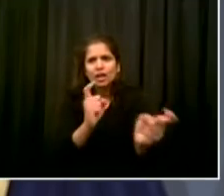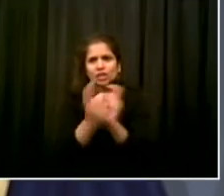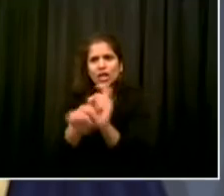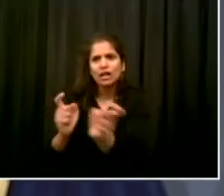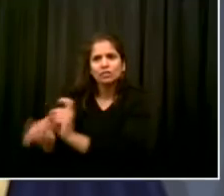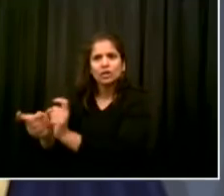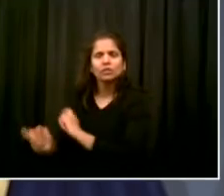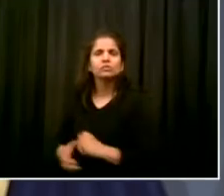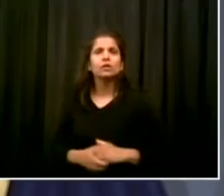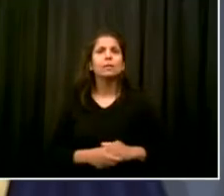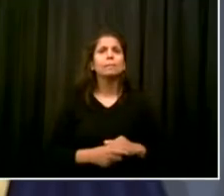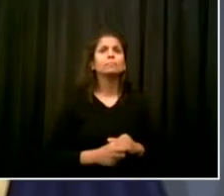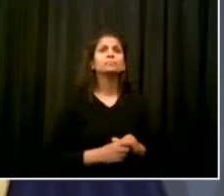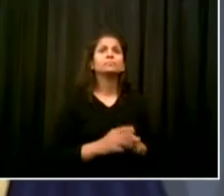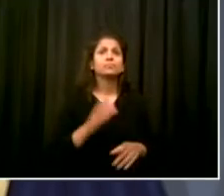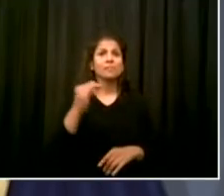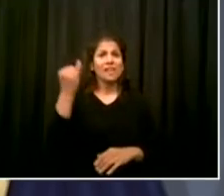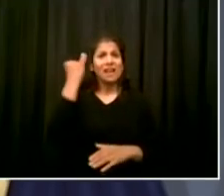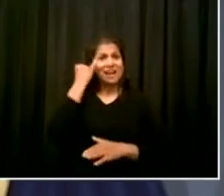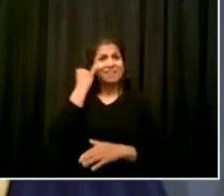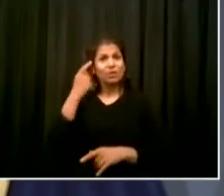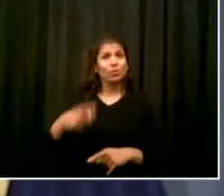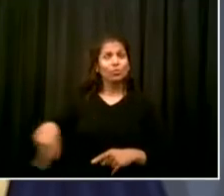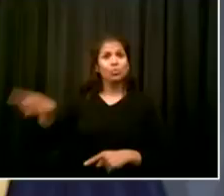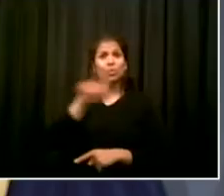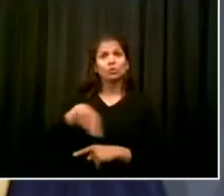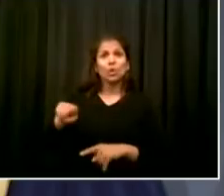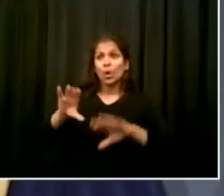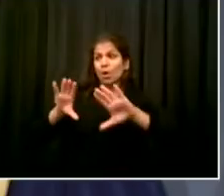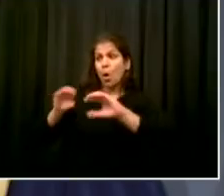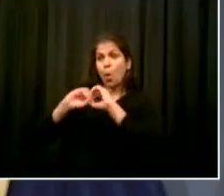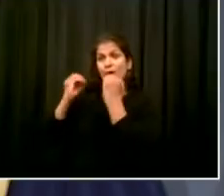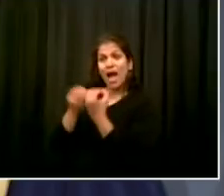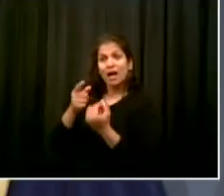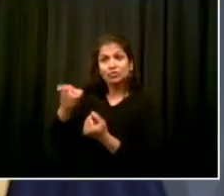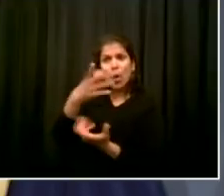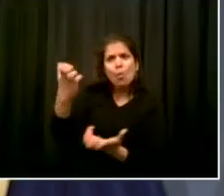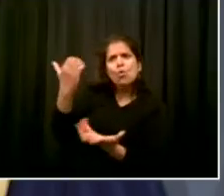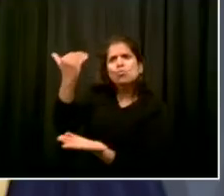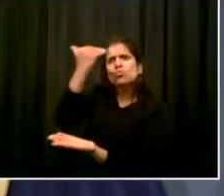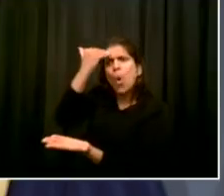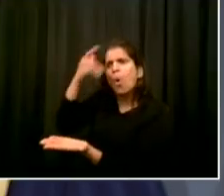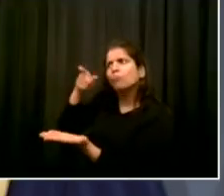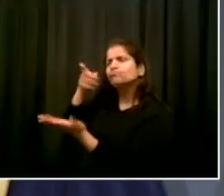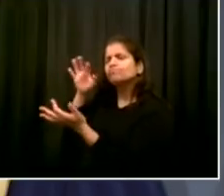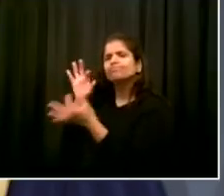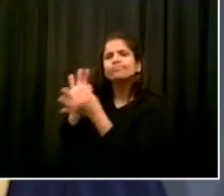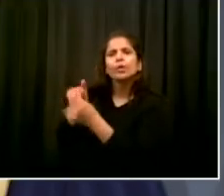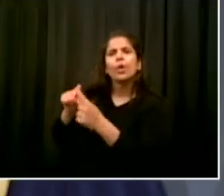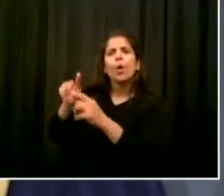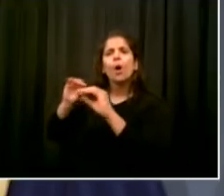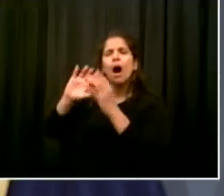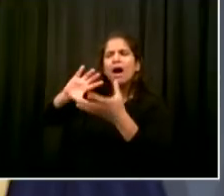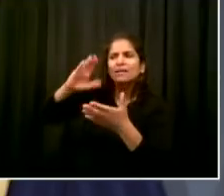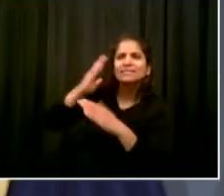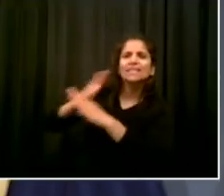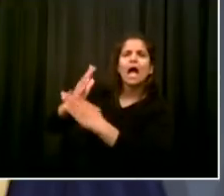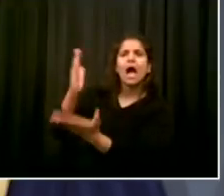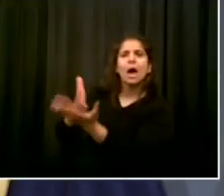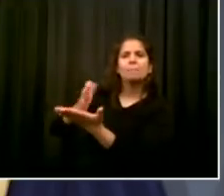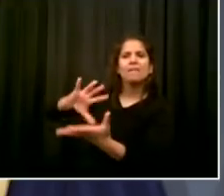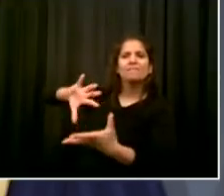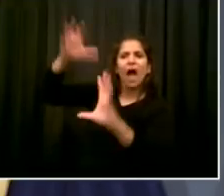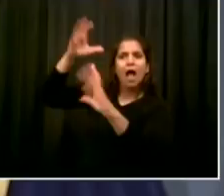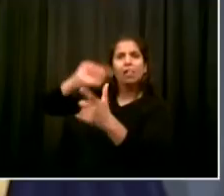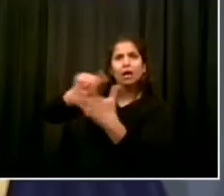communities of color in the outer boroughs, they know what's changed, and they know what still has to change. I think a lot of folks who don't live those lives don't understand